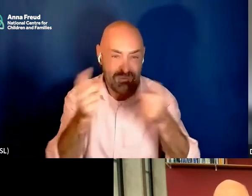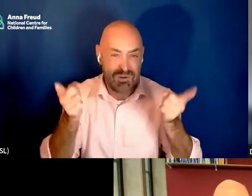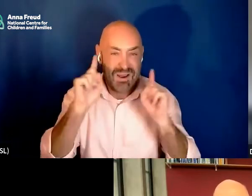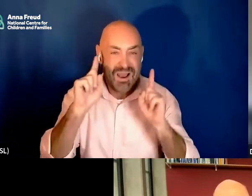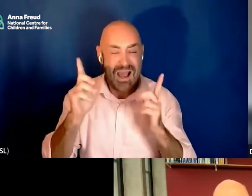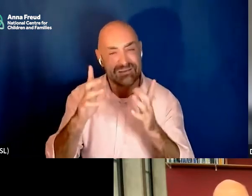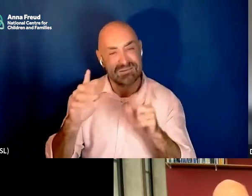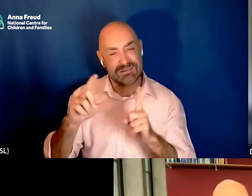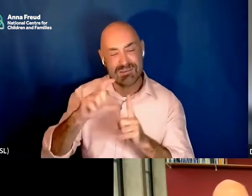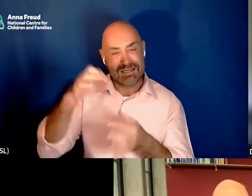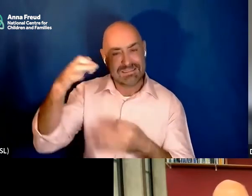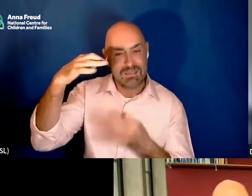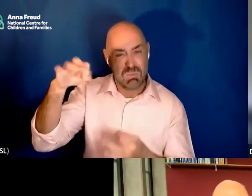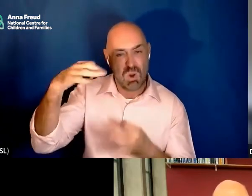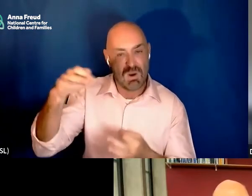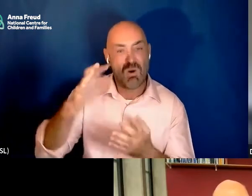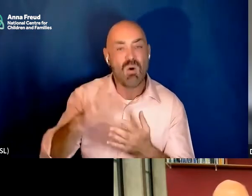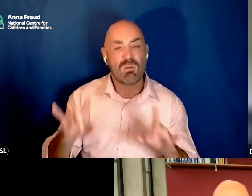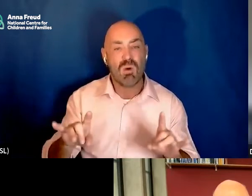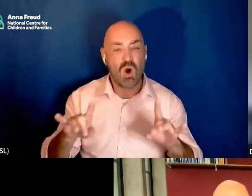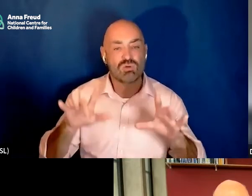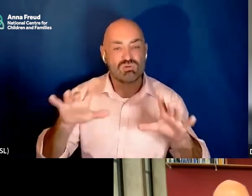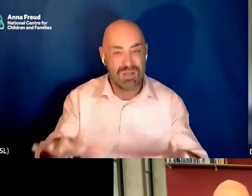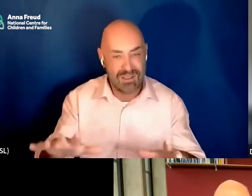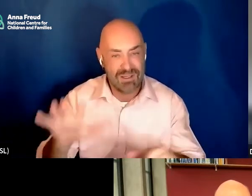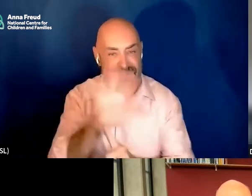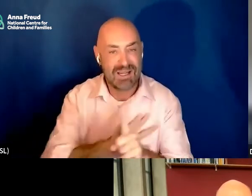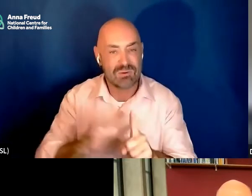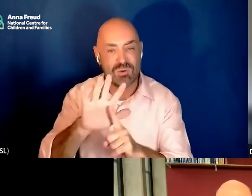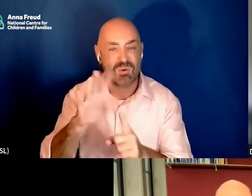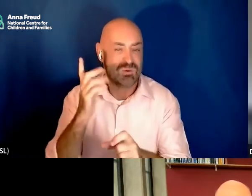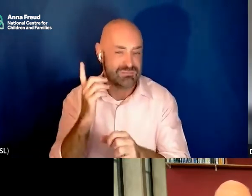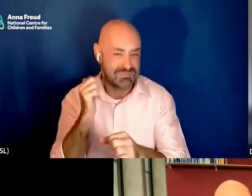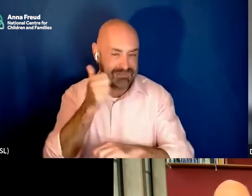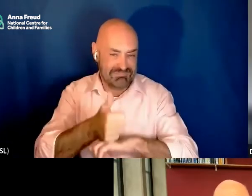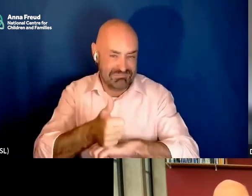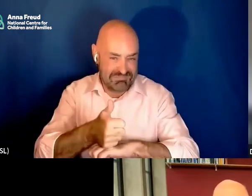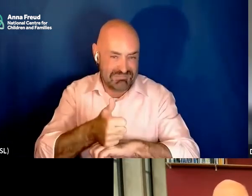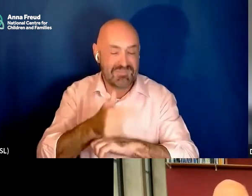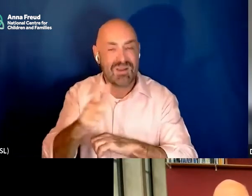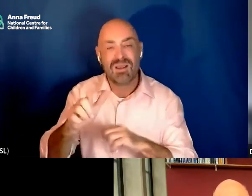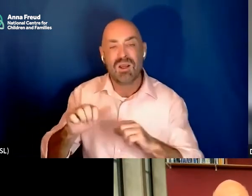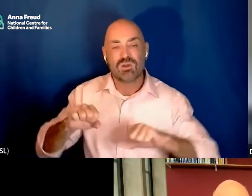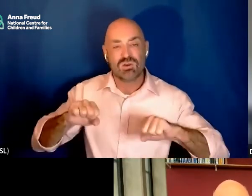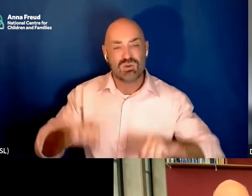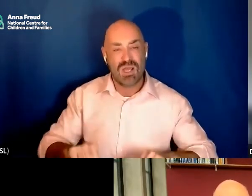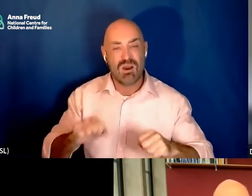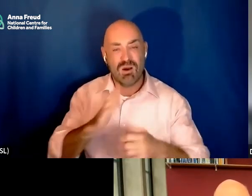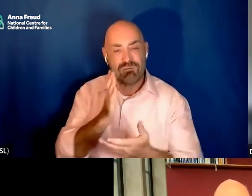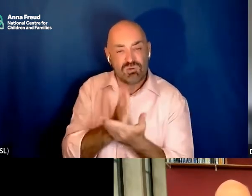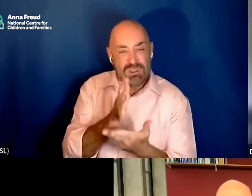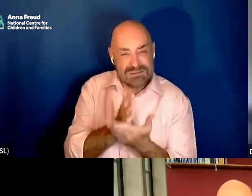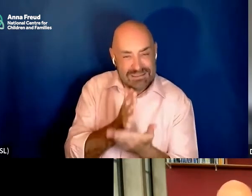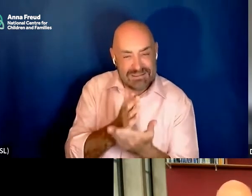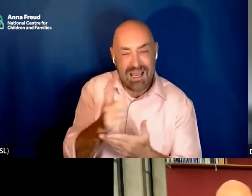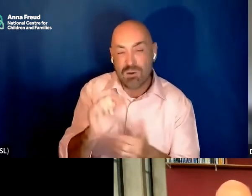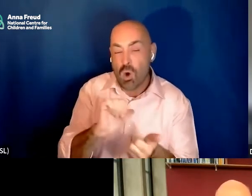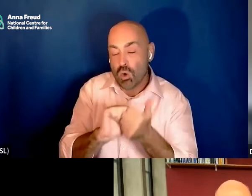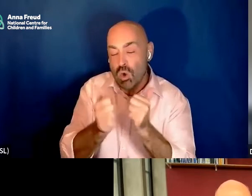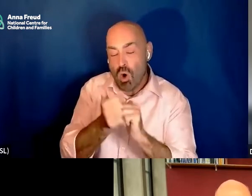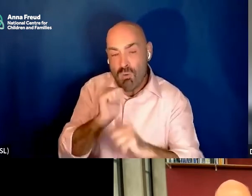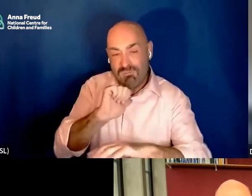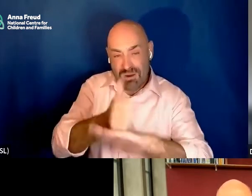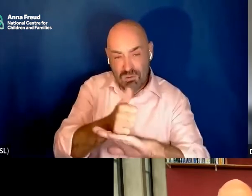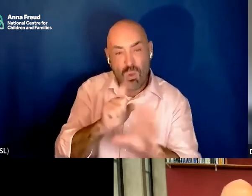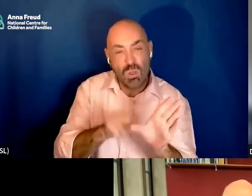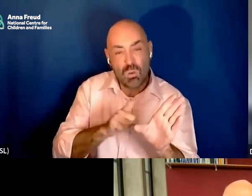diploma from the Australian National University. She's the chair of trustees and co-founder of the youth mental